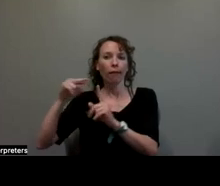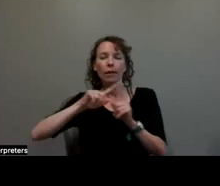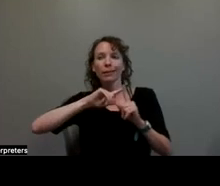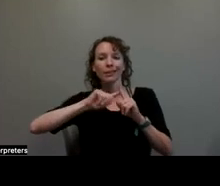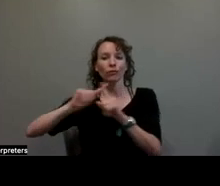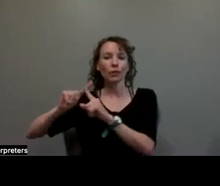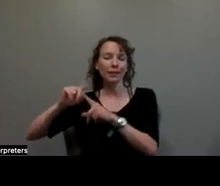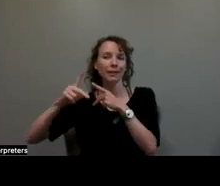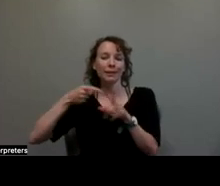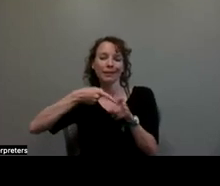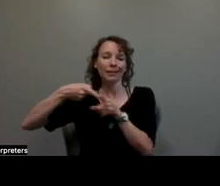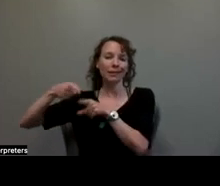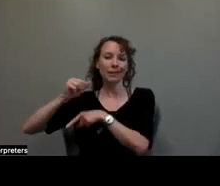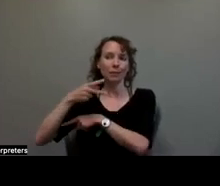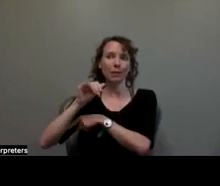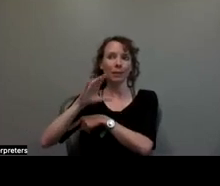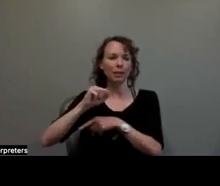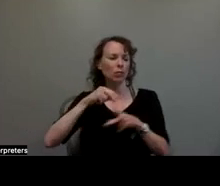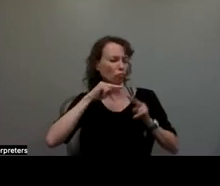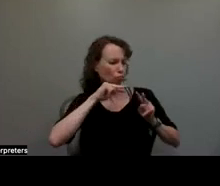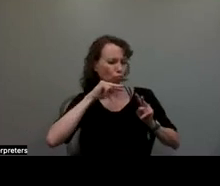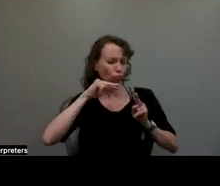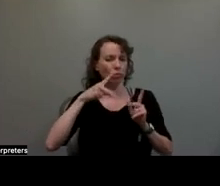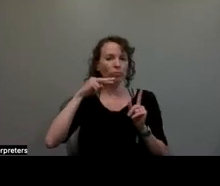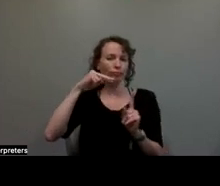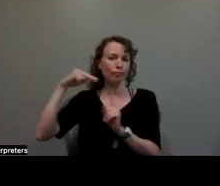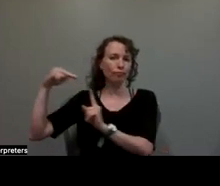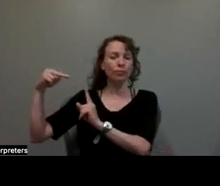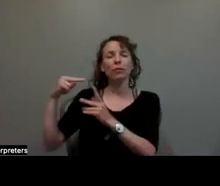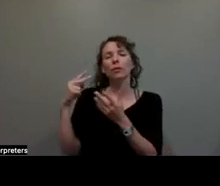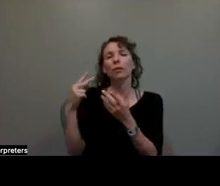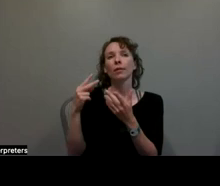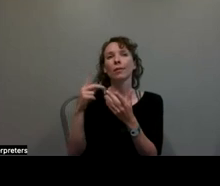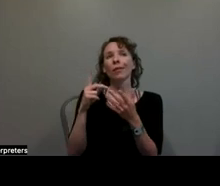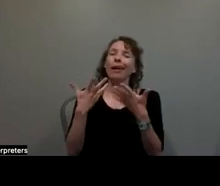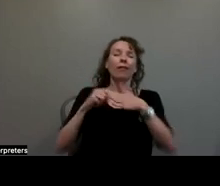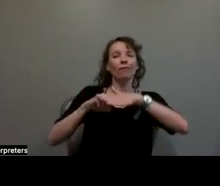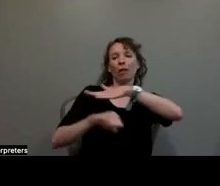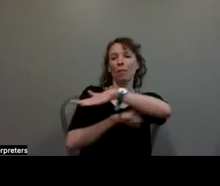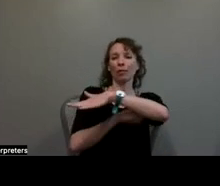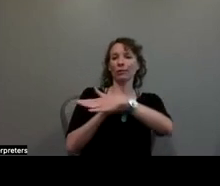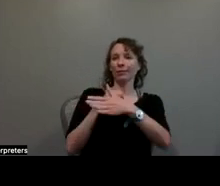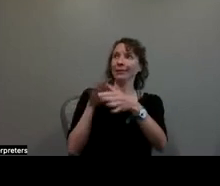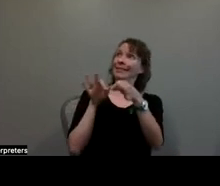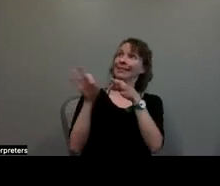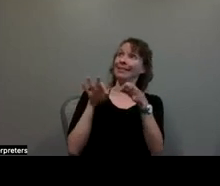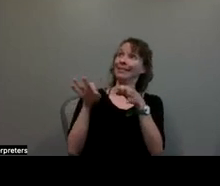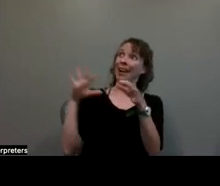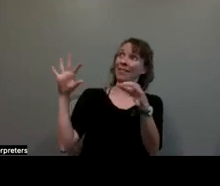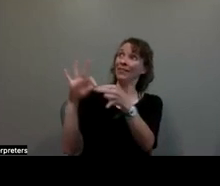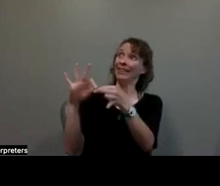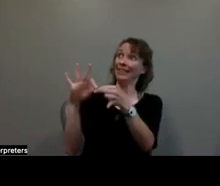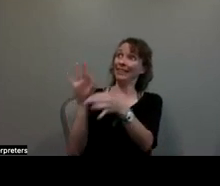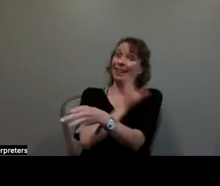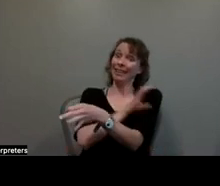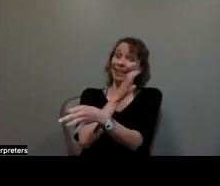fundamentally, there's not really the definition of fitness in the clinical variant setting is very different from